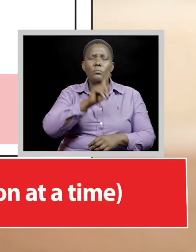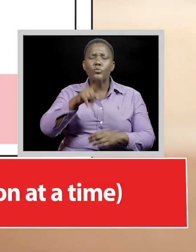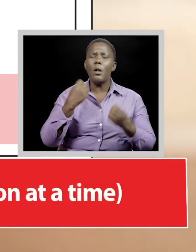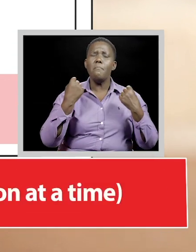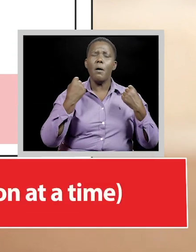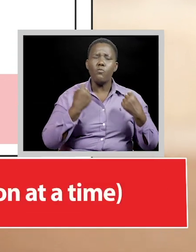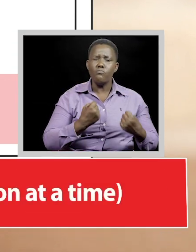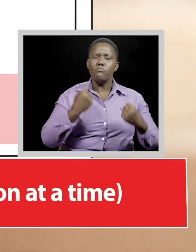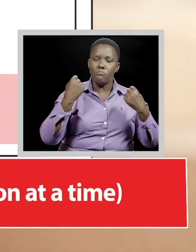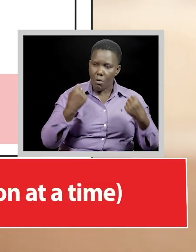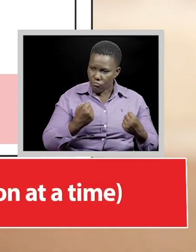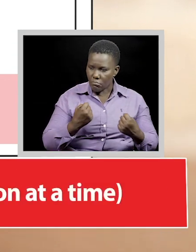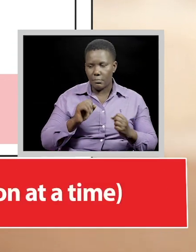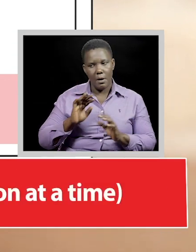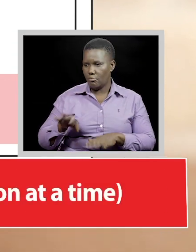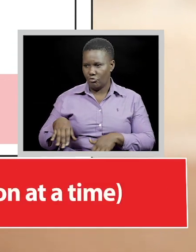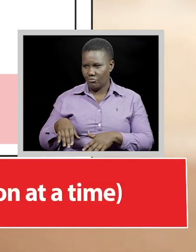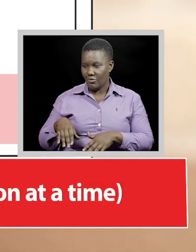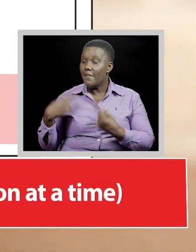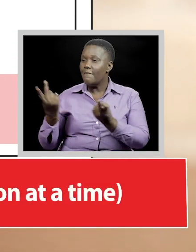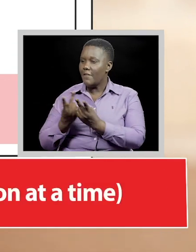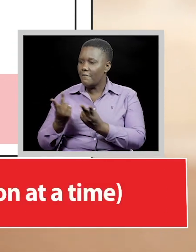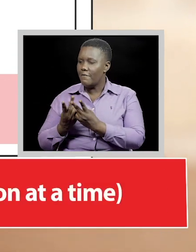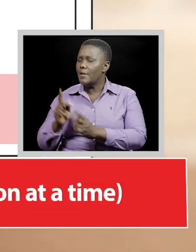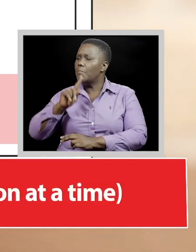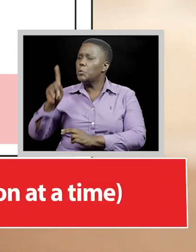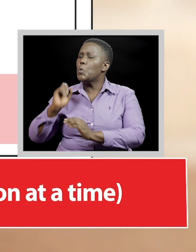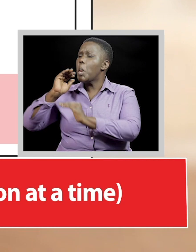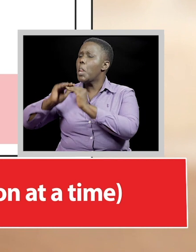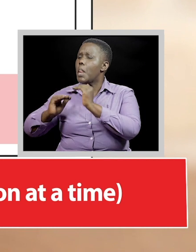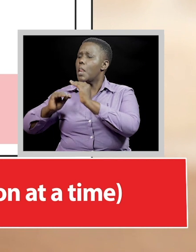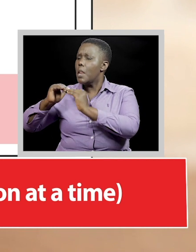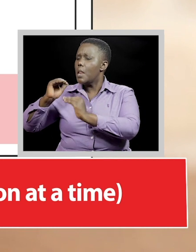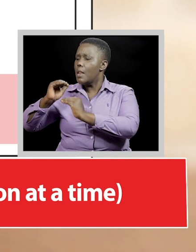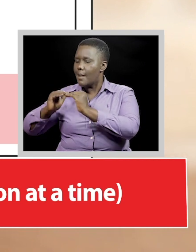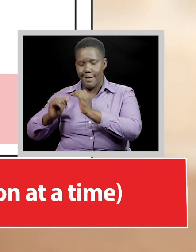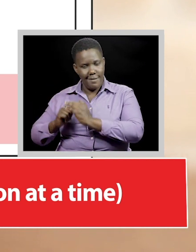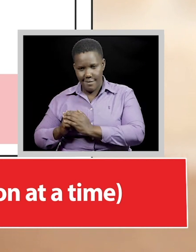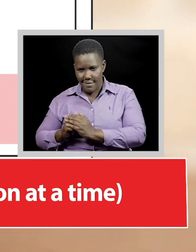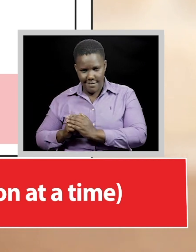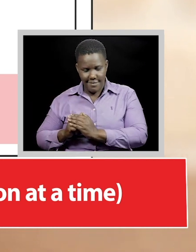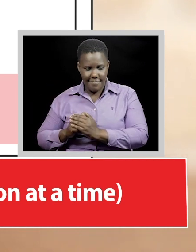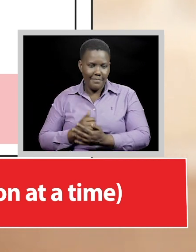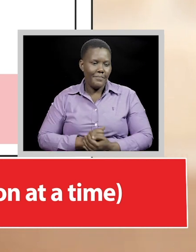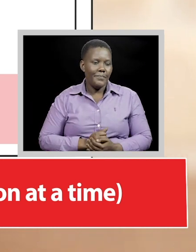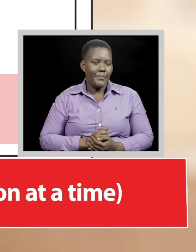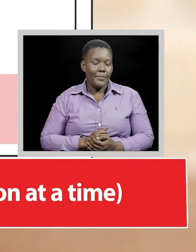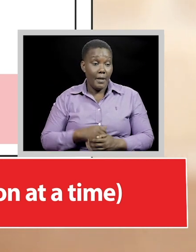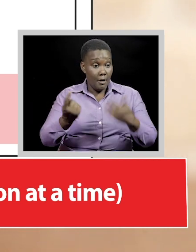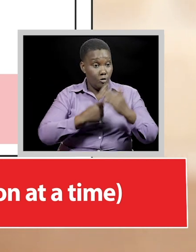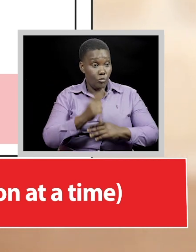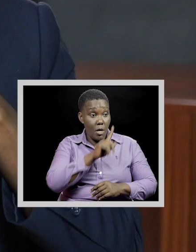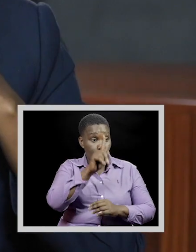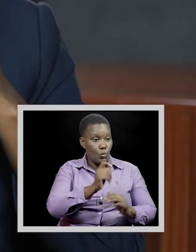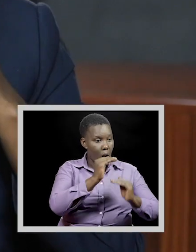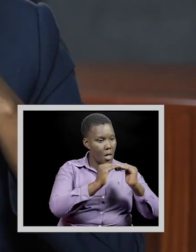Avoid complex, compound questions. That is, one should ask one question at a